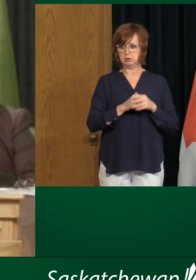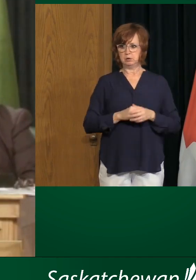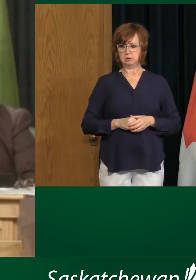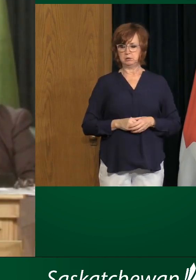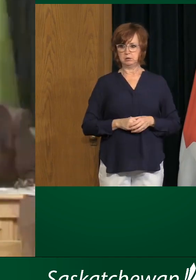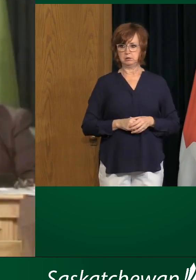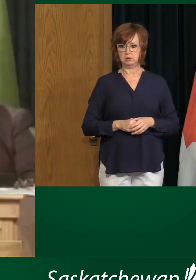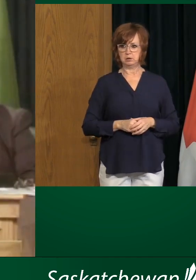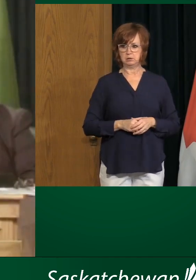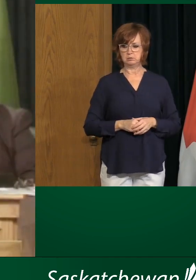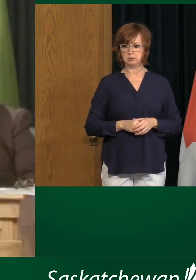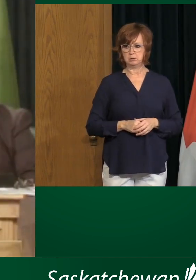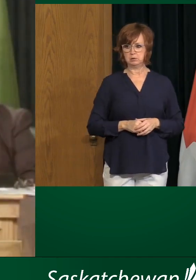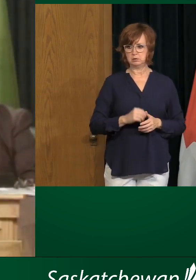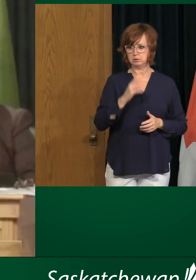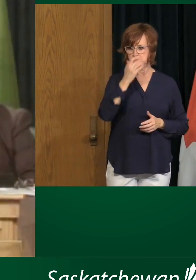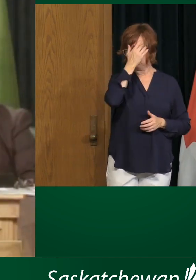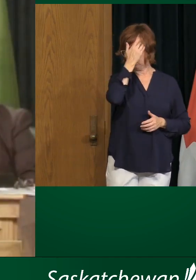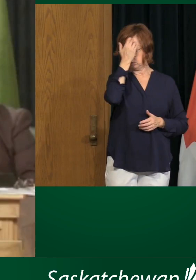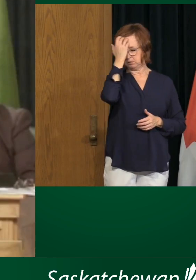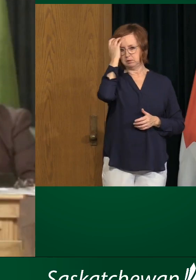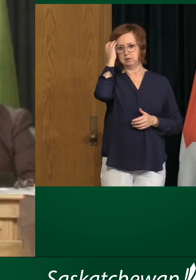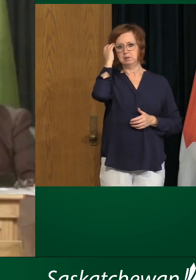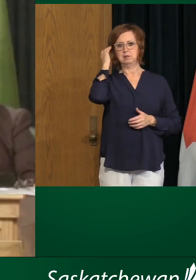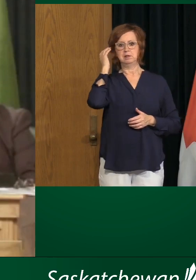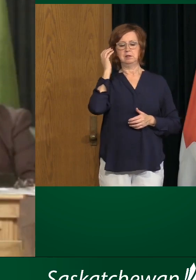RT number when we have such a